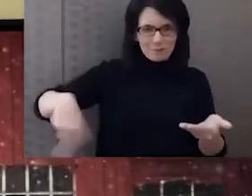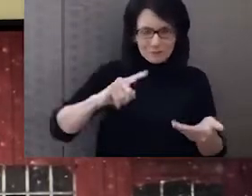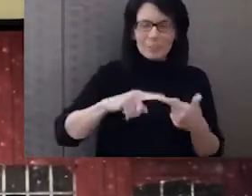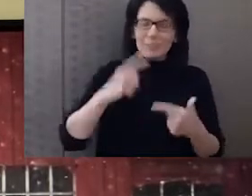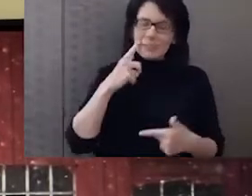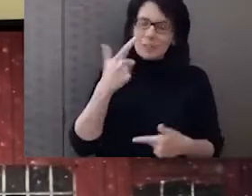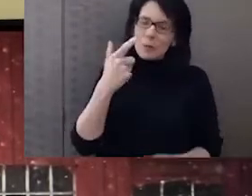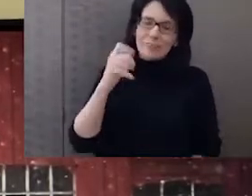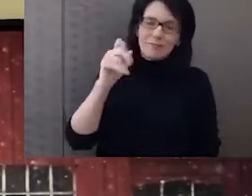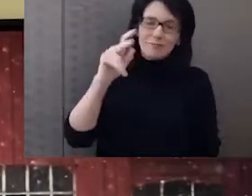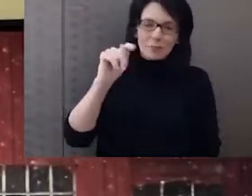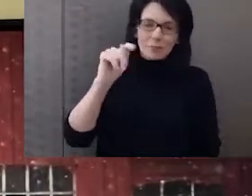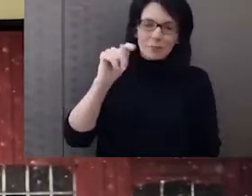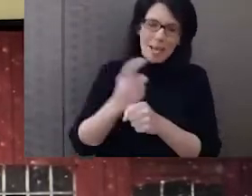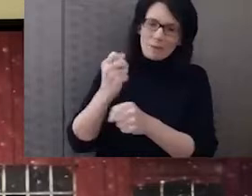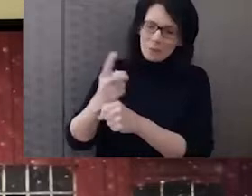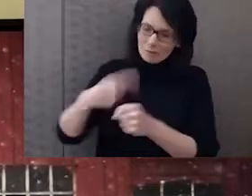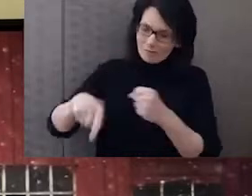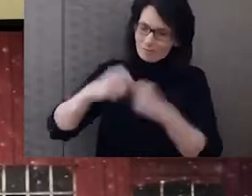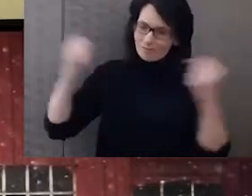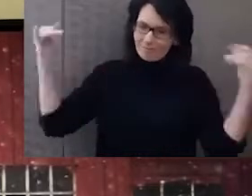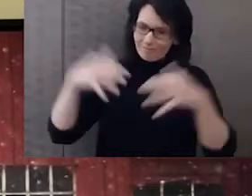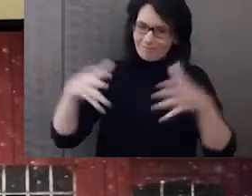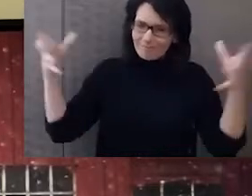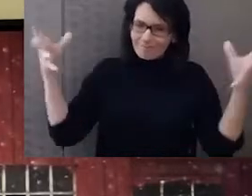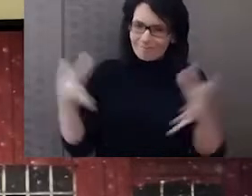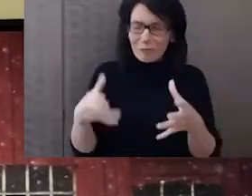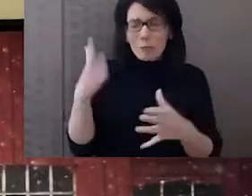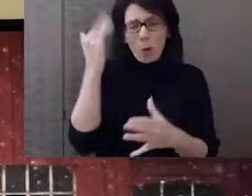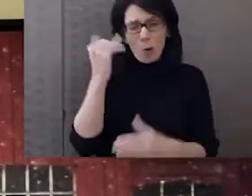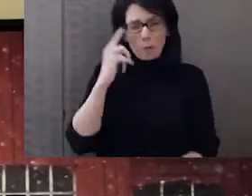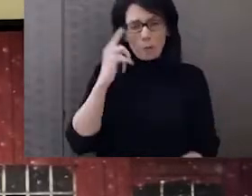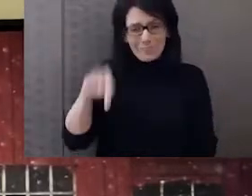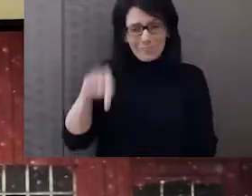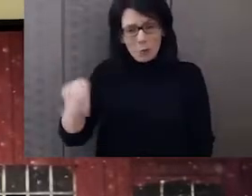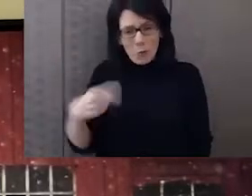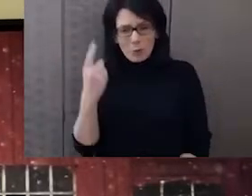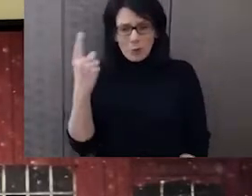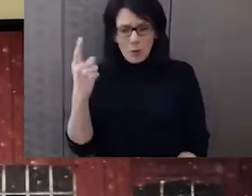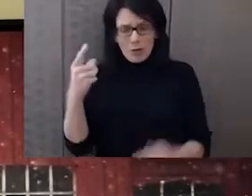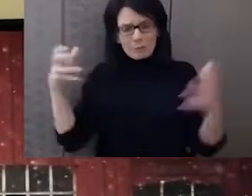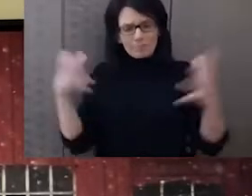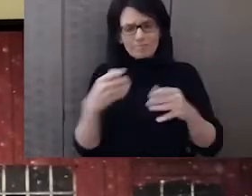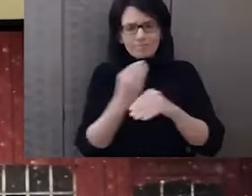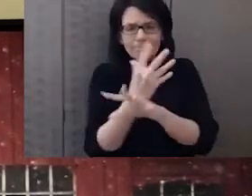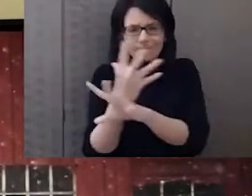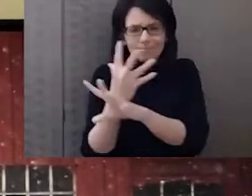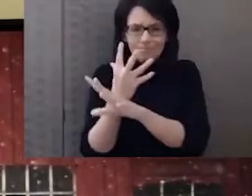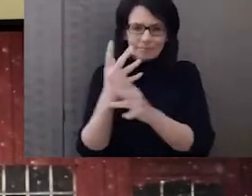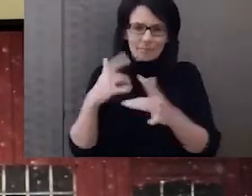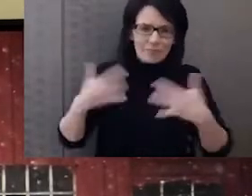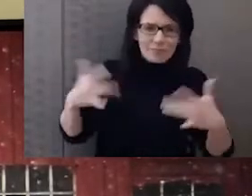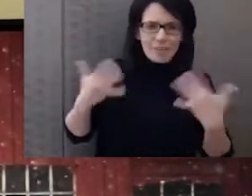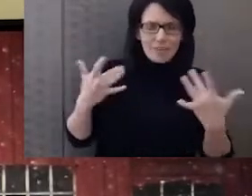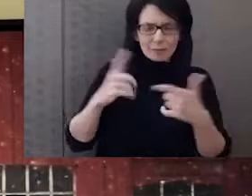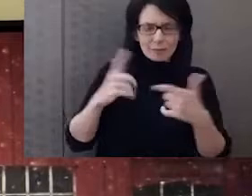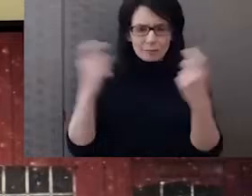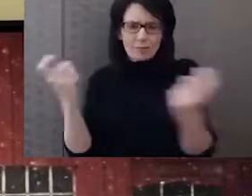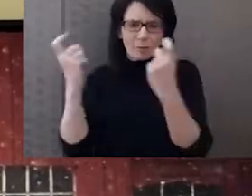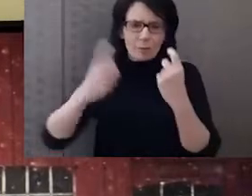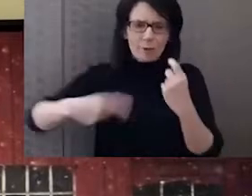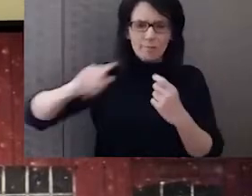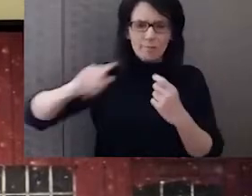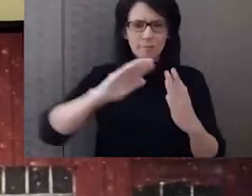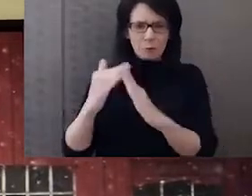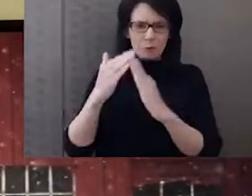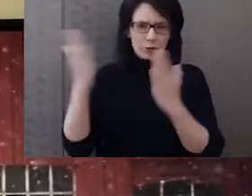only virtual Law & Society event. Thank you for joining us in celebration of community service. We